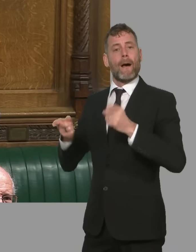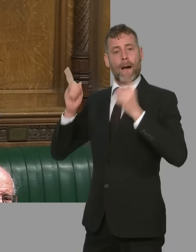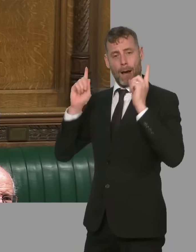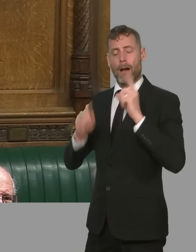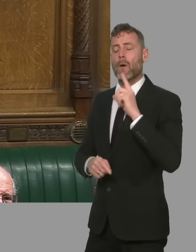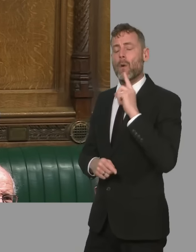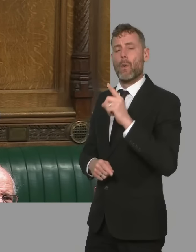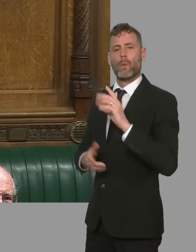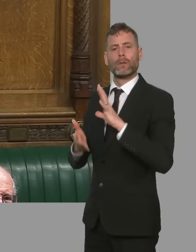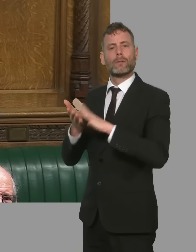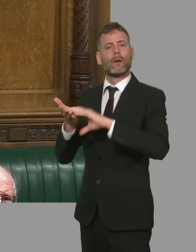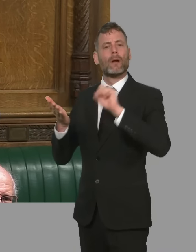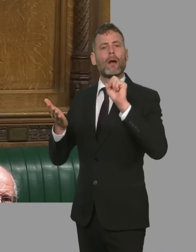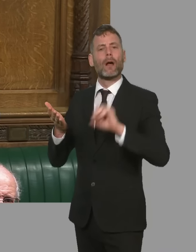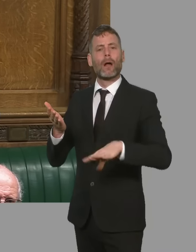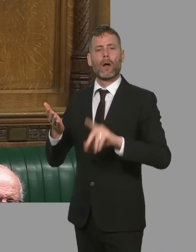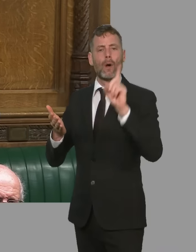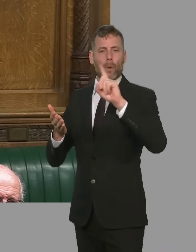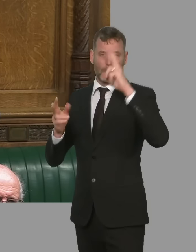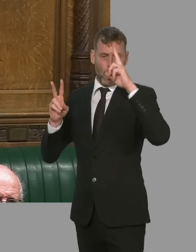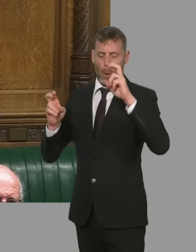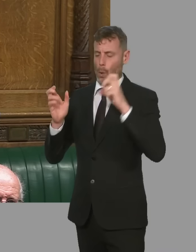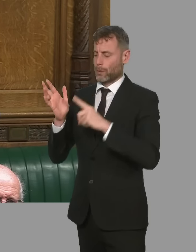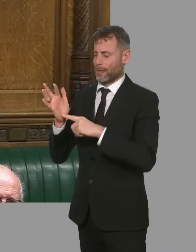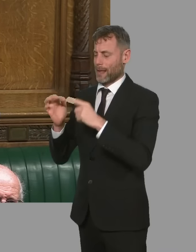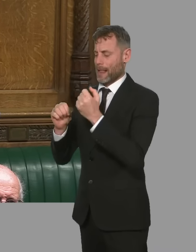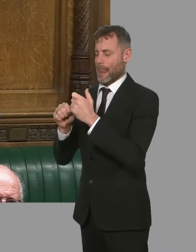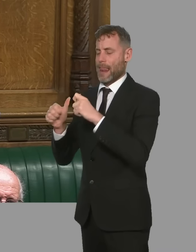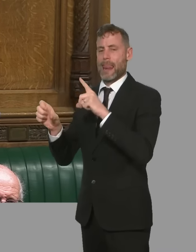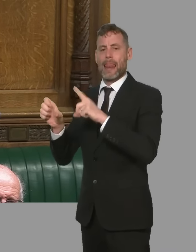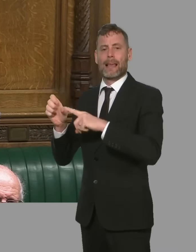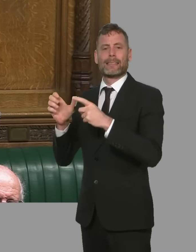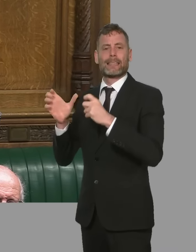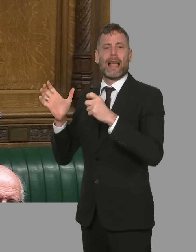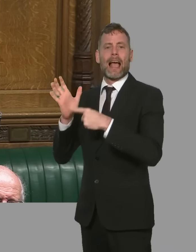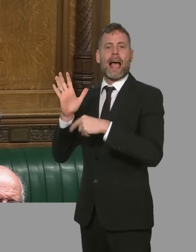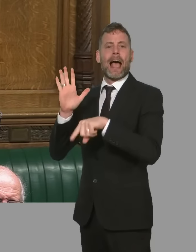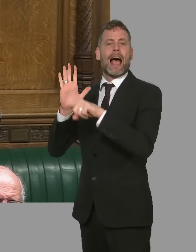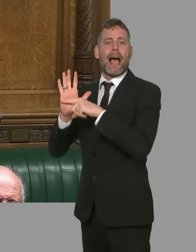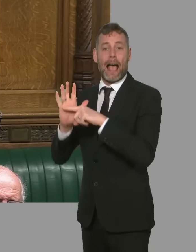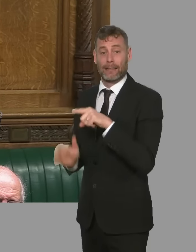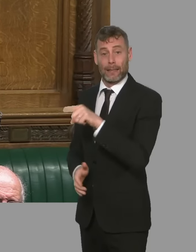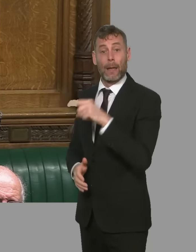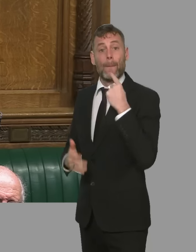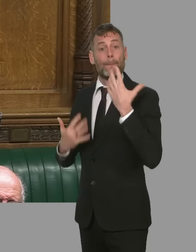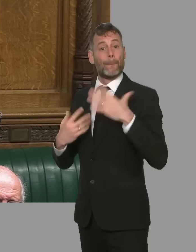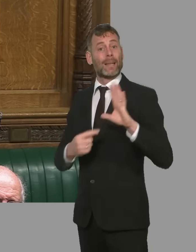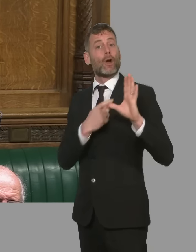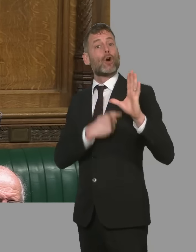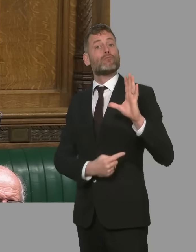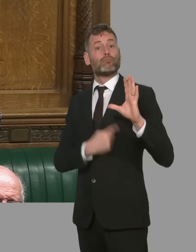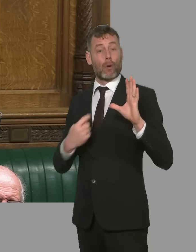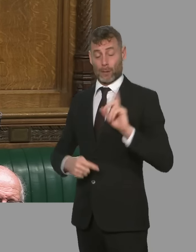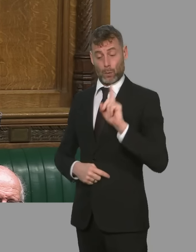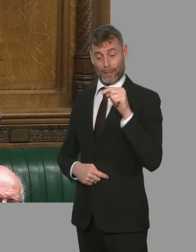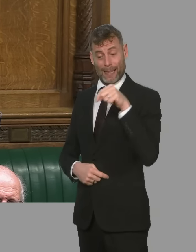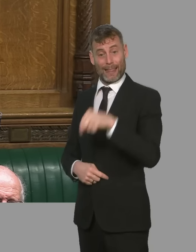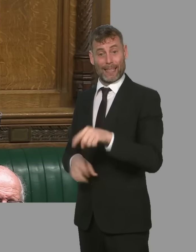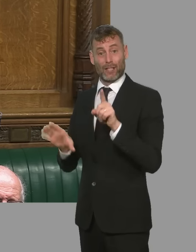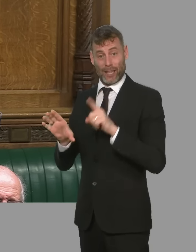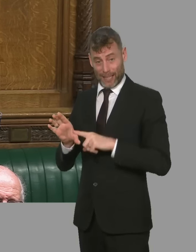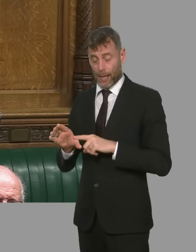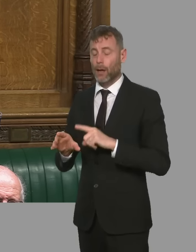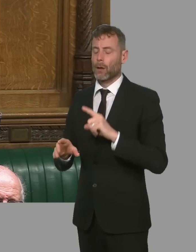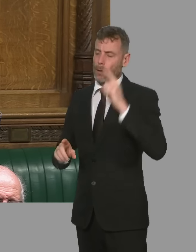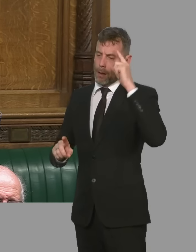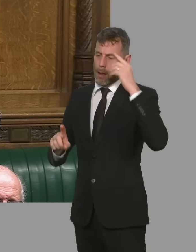that they would deliver legislation that attained support across the community. They have not. It is delayed